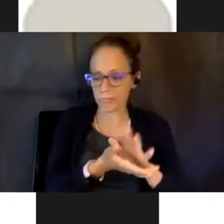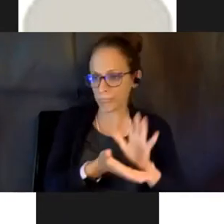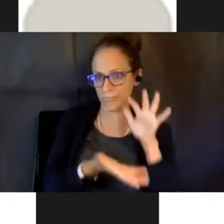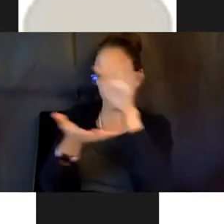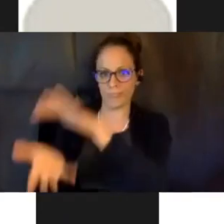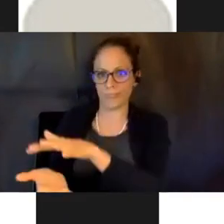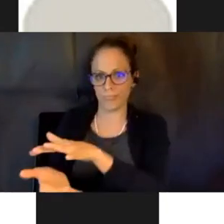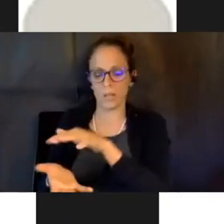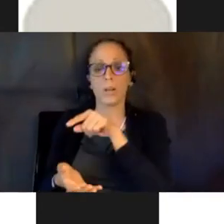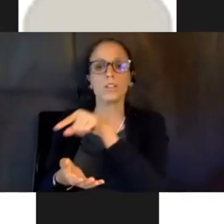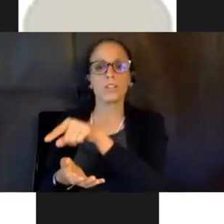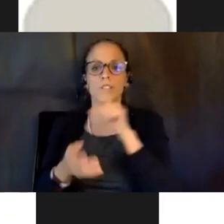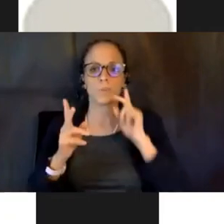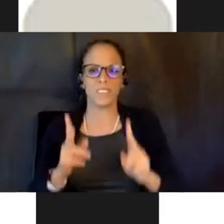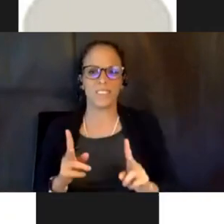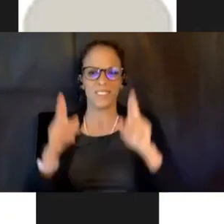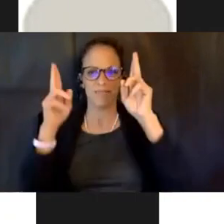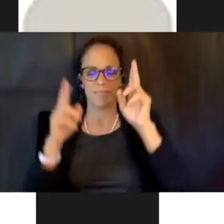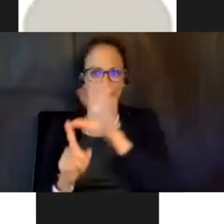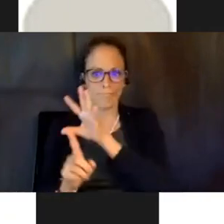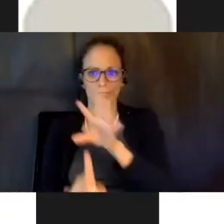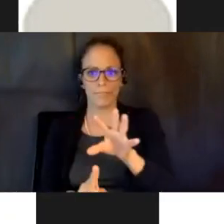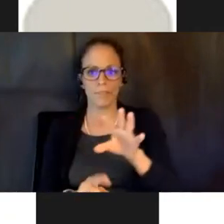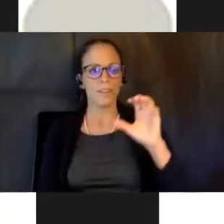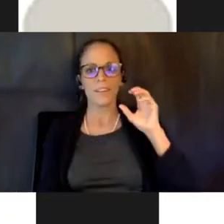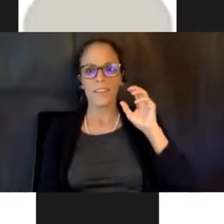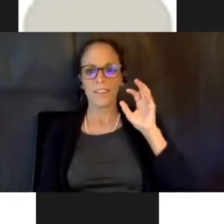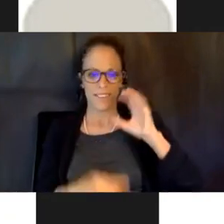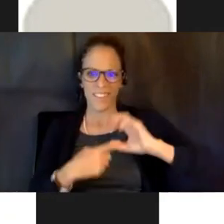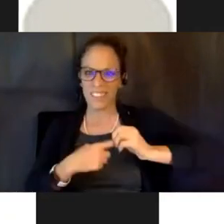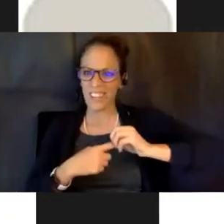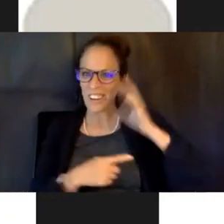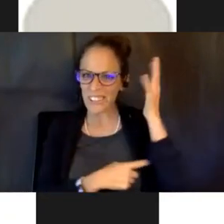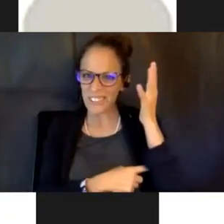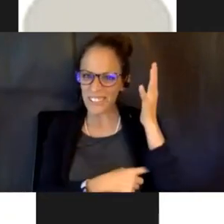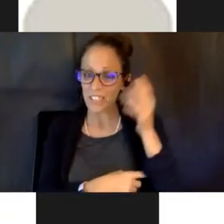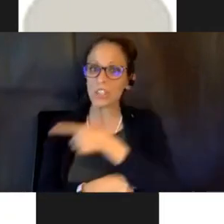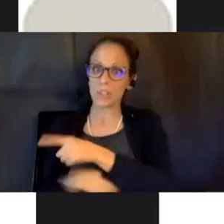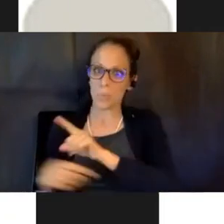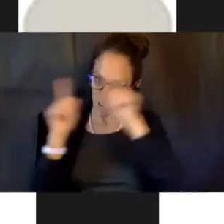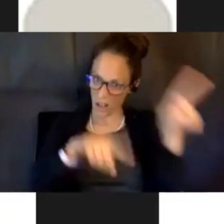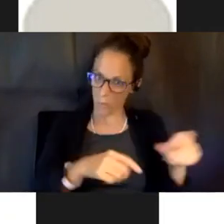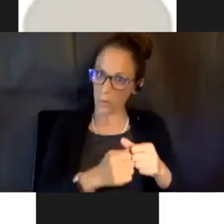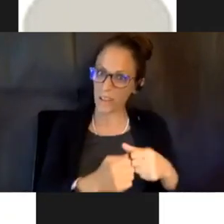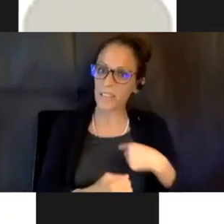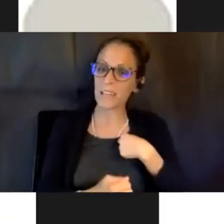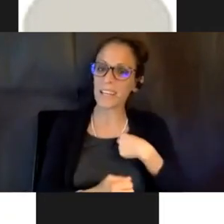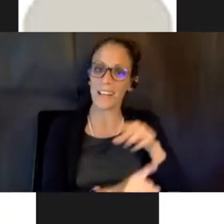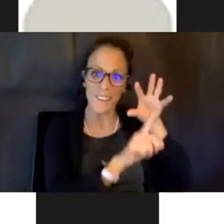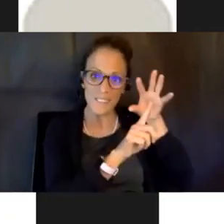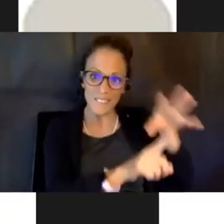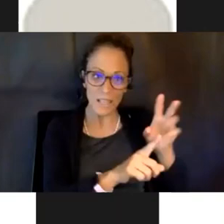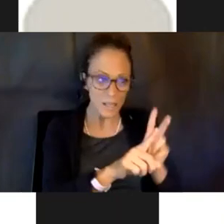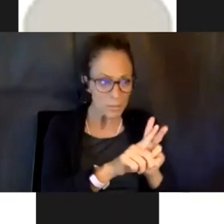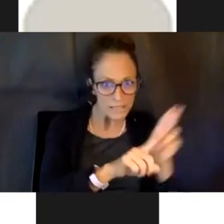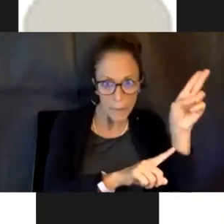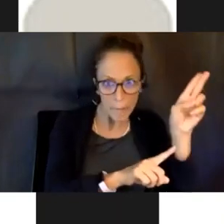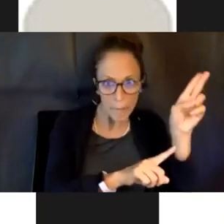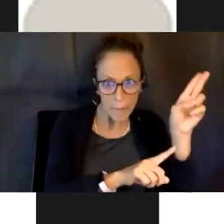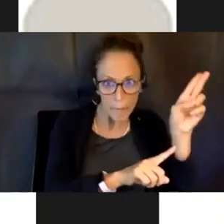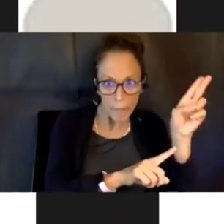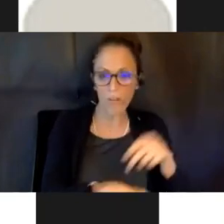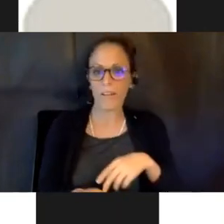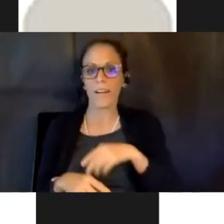about the cherry tree. She's going to come out with me when we get permission to go on the property and get the sampling and be interviewed. And then to top it off, she wants to film